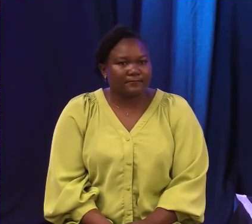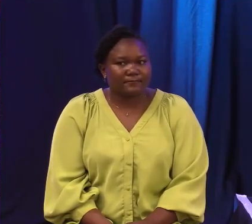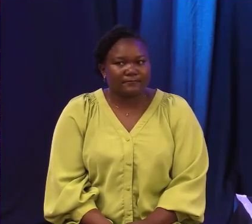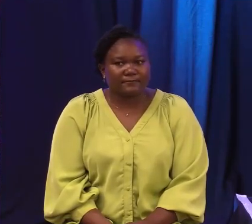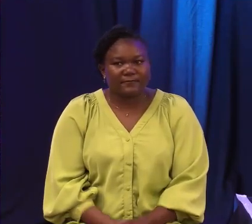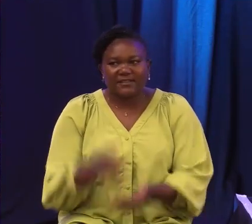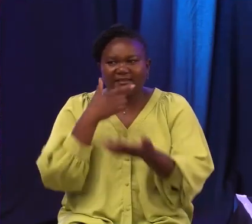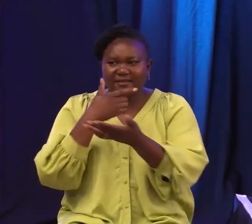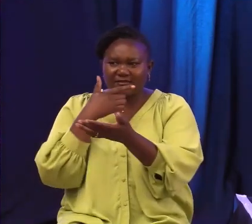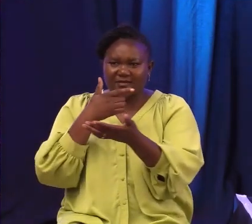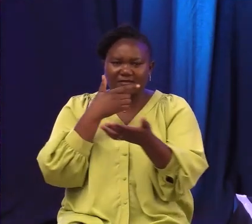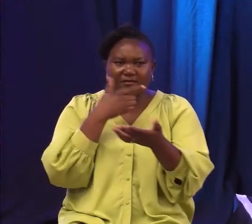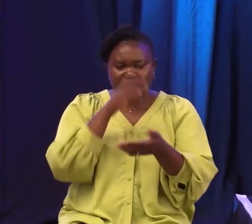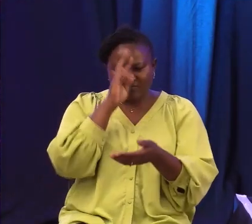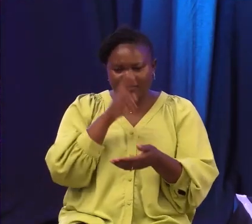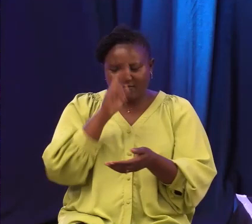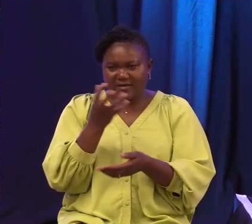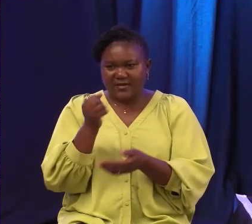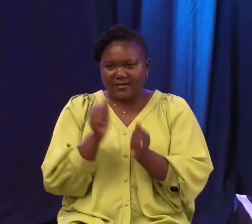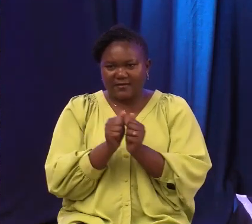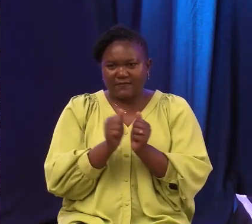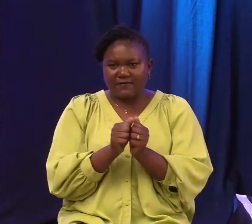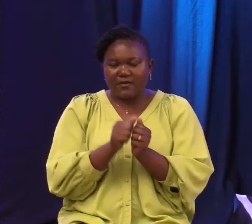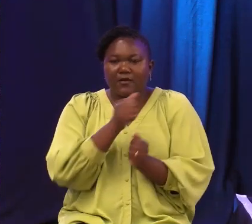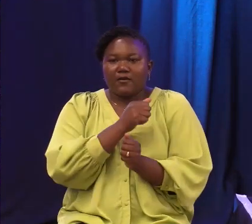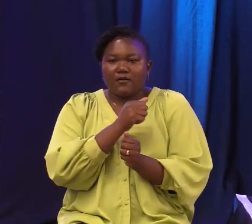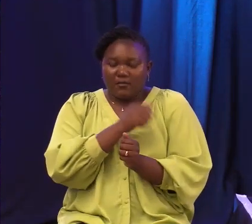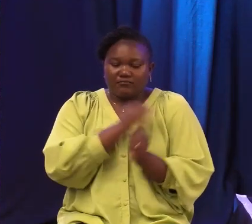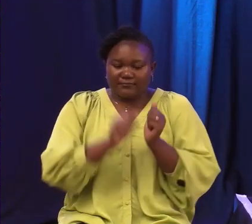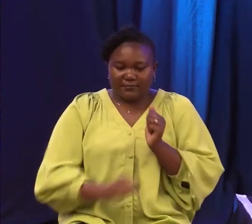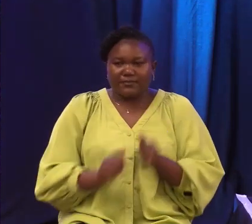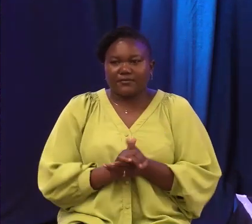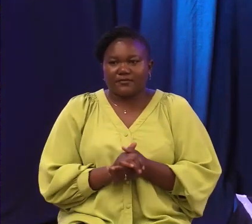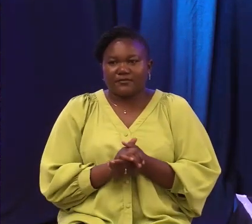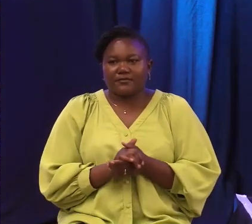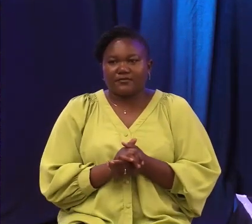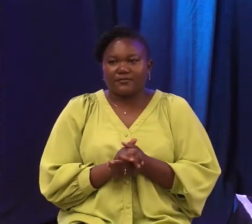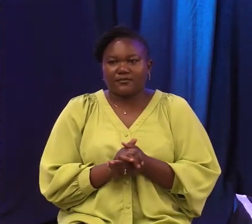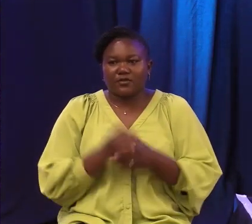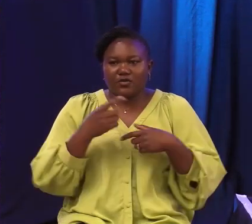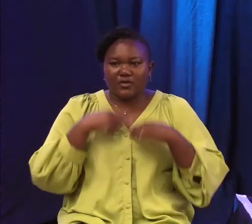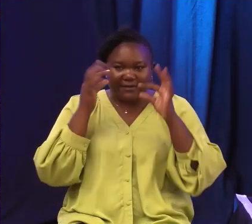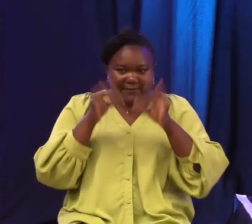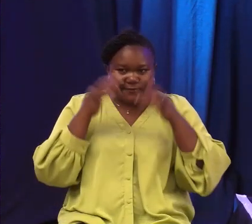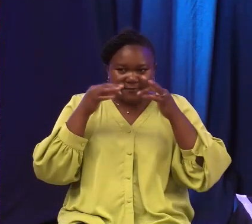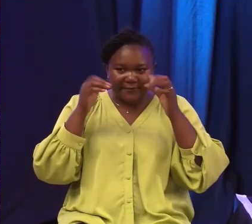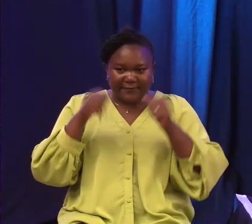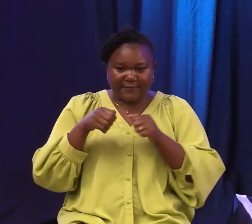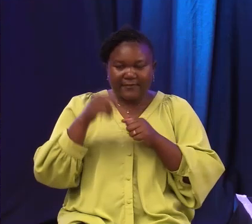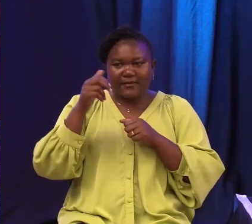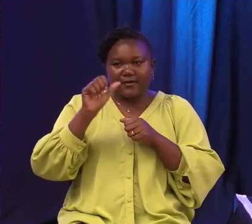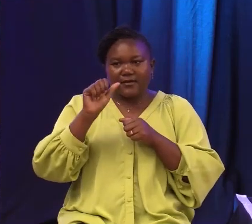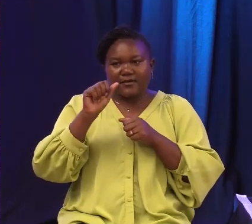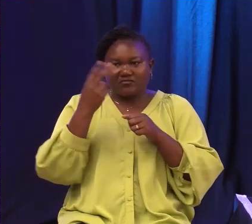Thank you, everybody, for the respect we have towards our motherland. We rose to sing the national and AU